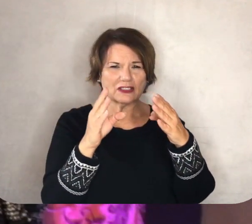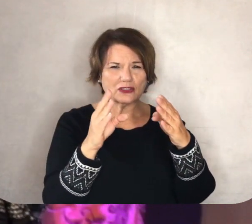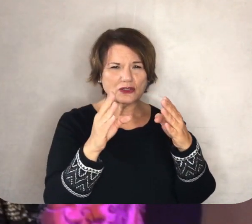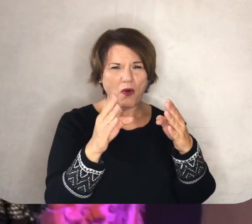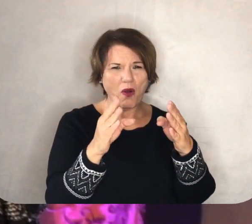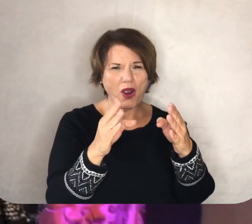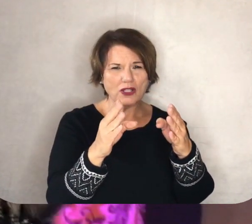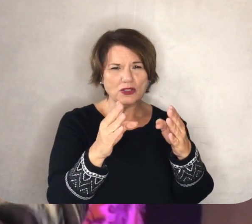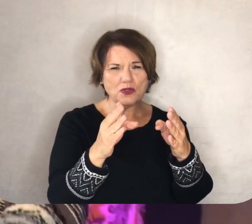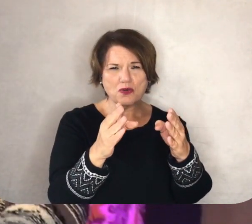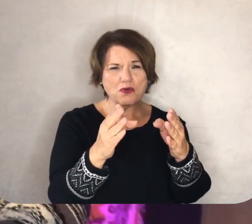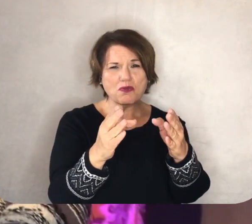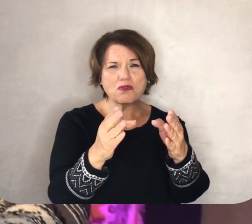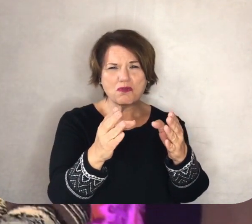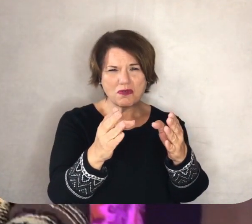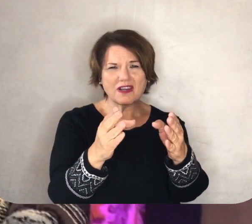face toward you